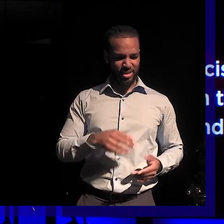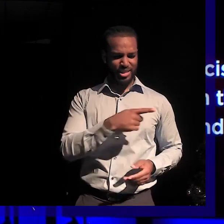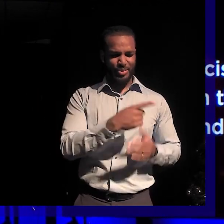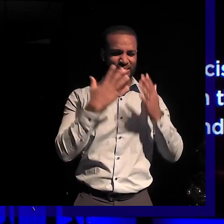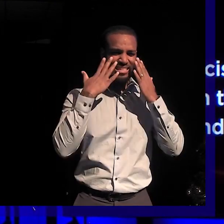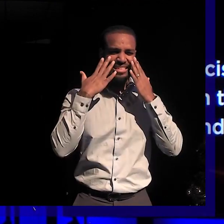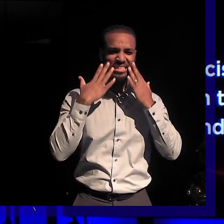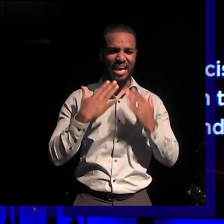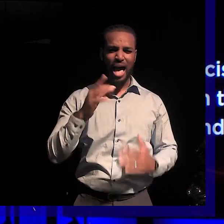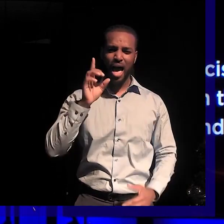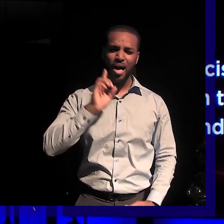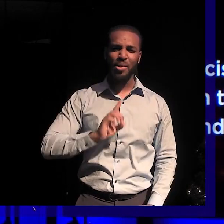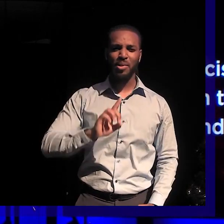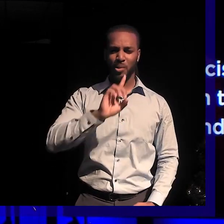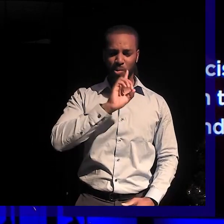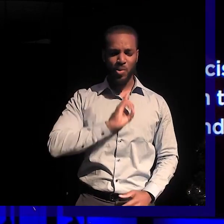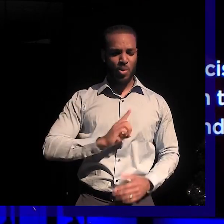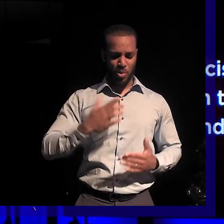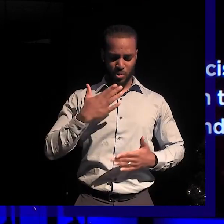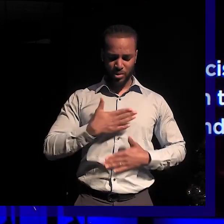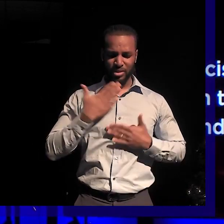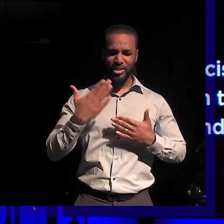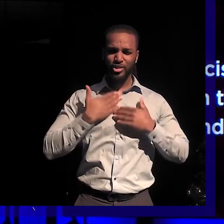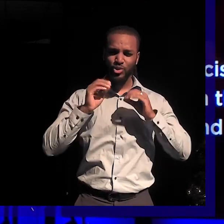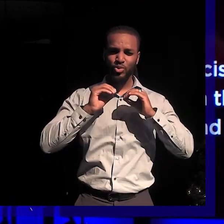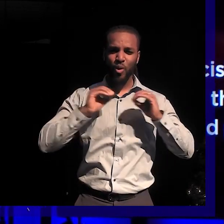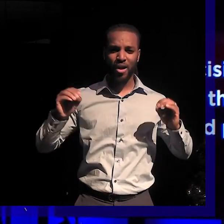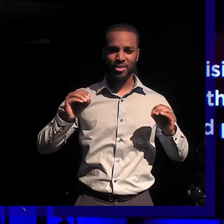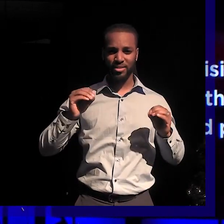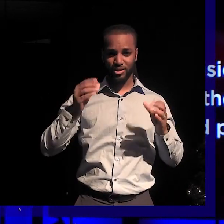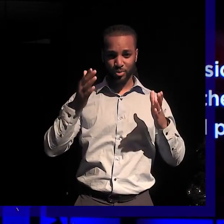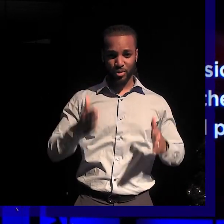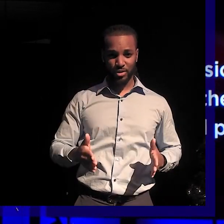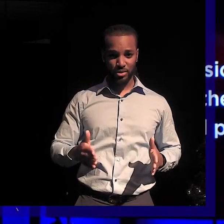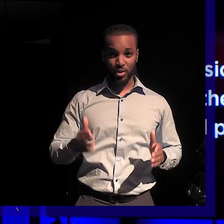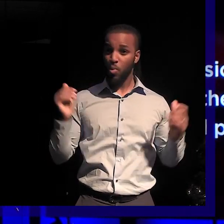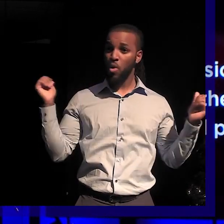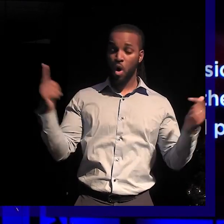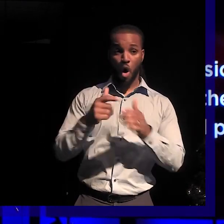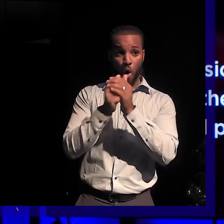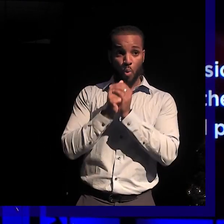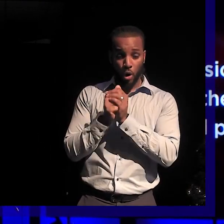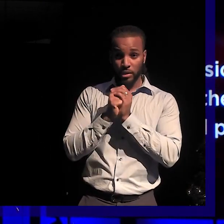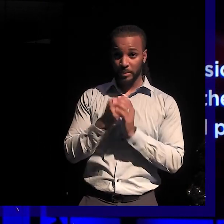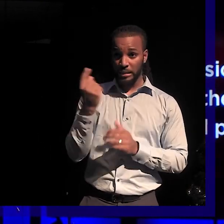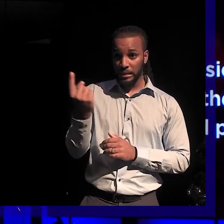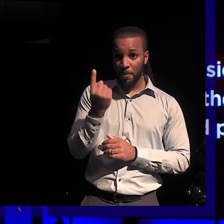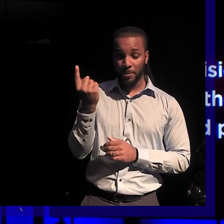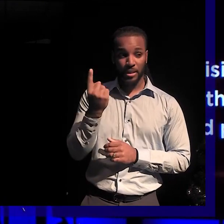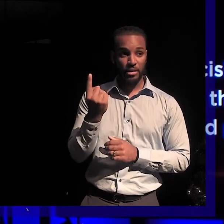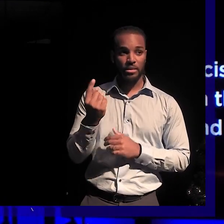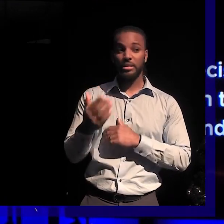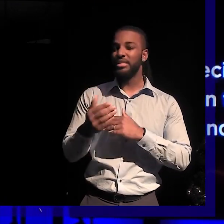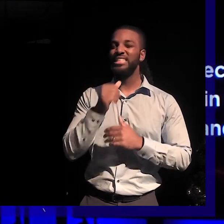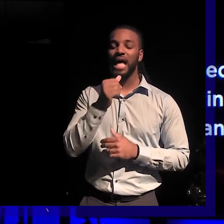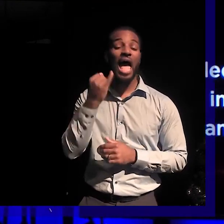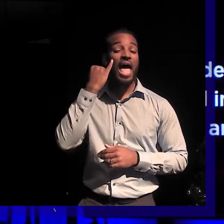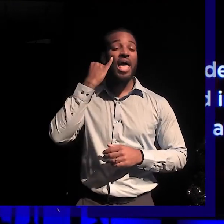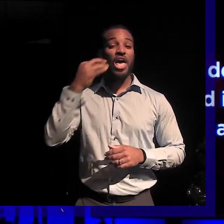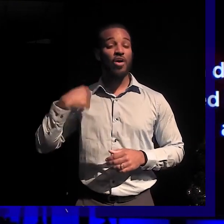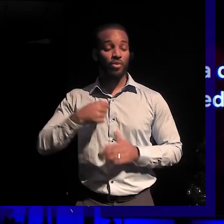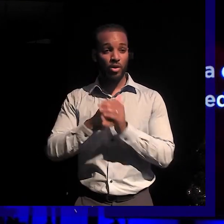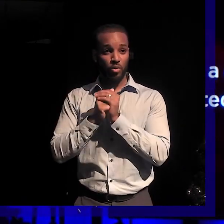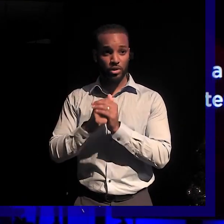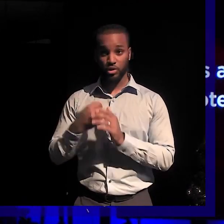lonely, joyless worshiper. By the way, we're all worshiping something. It's not a matter of if we're worshiping. We